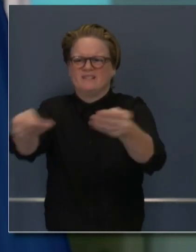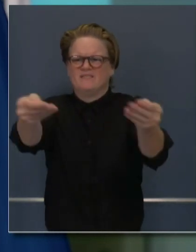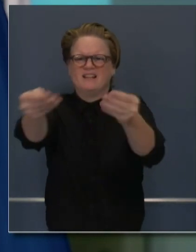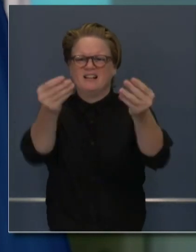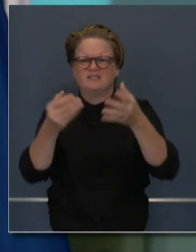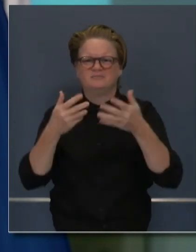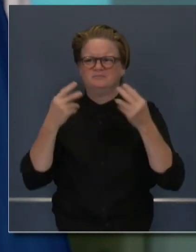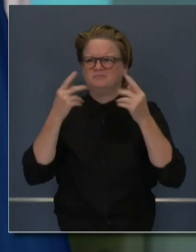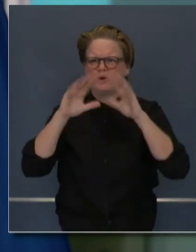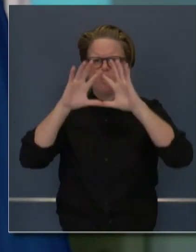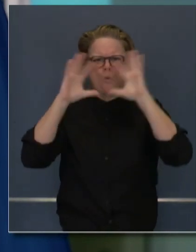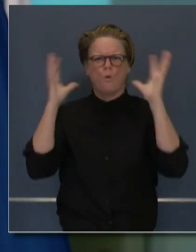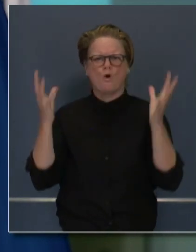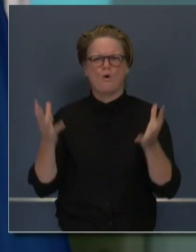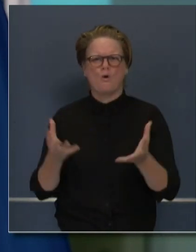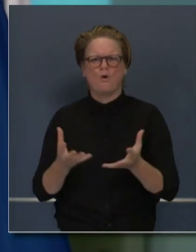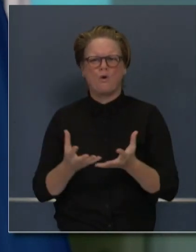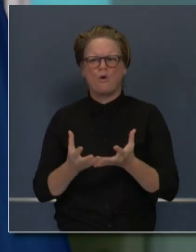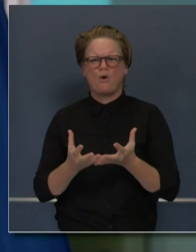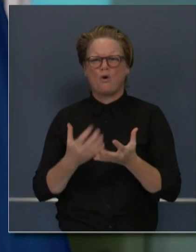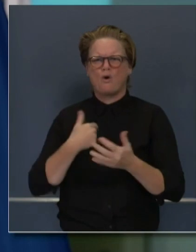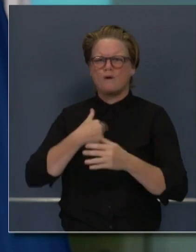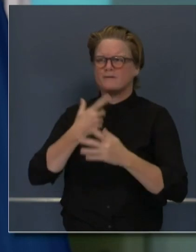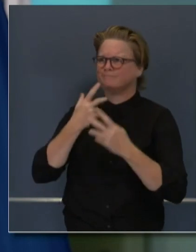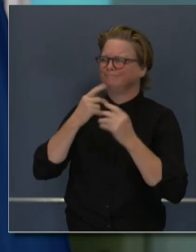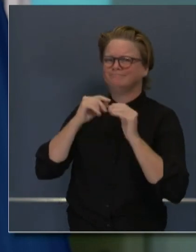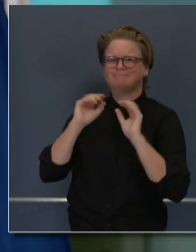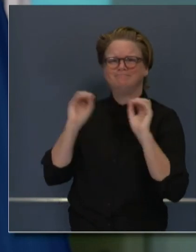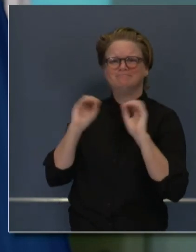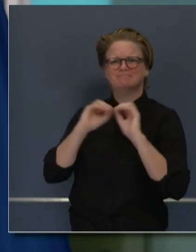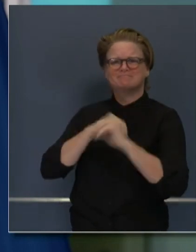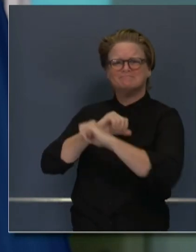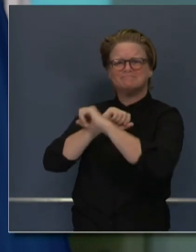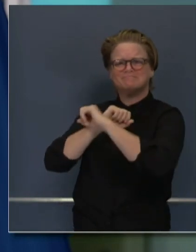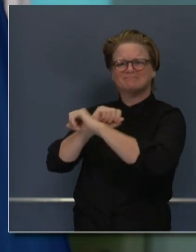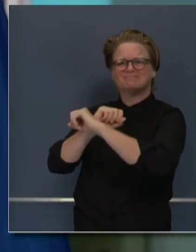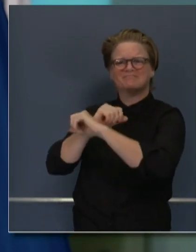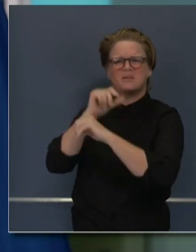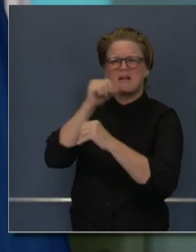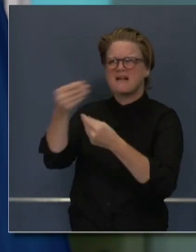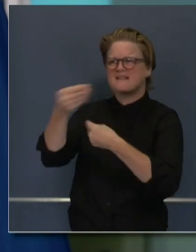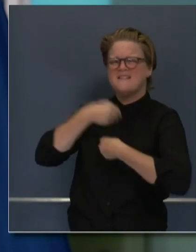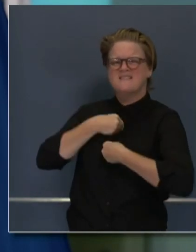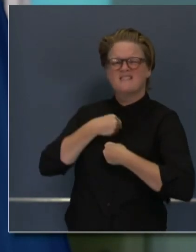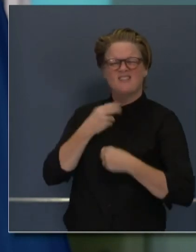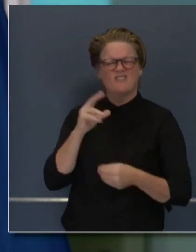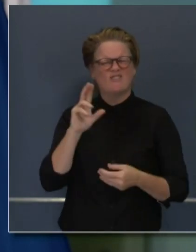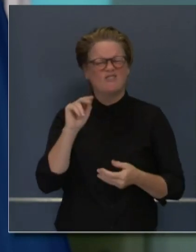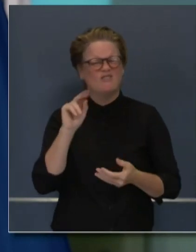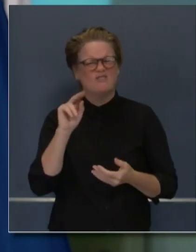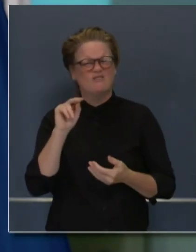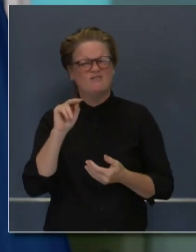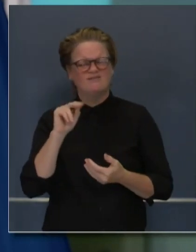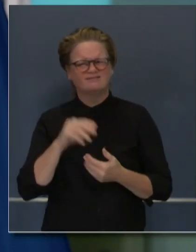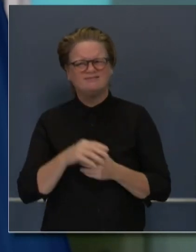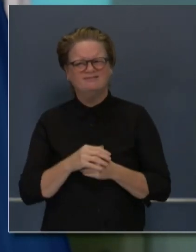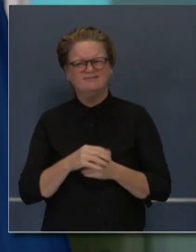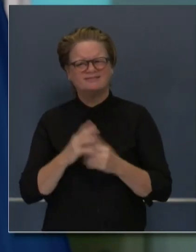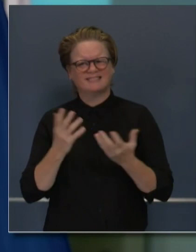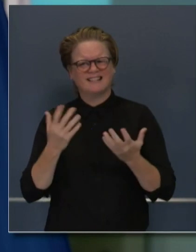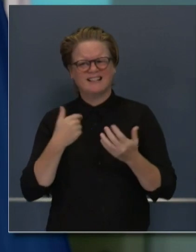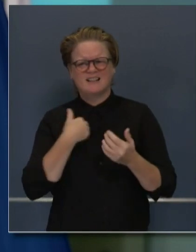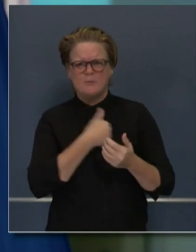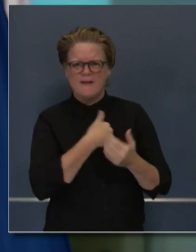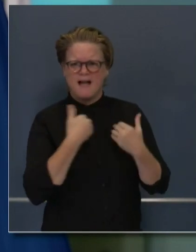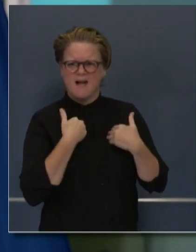immune from those cycles. We were able to avoid and mitigate that first wave. We